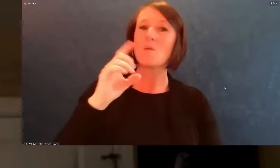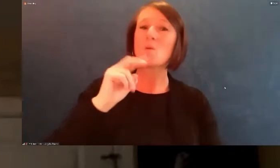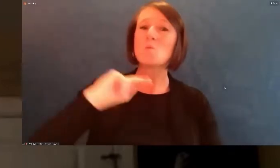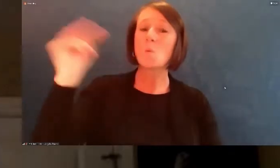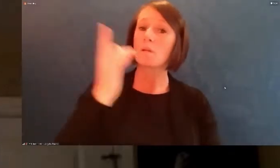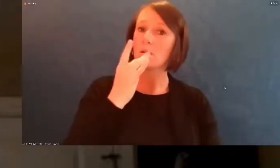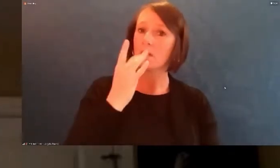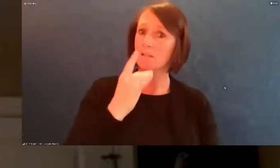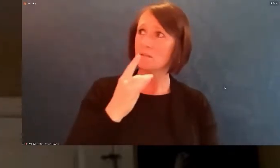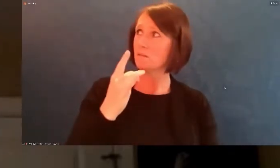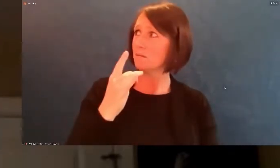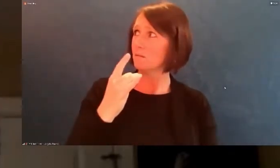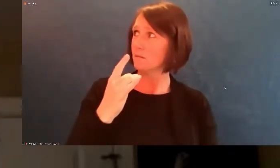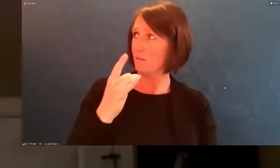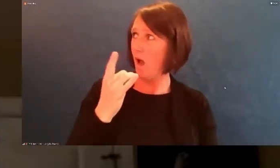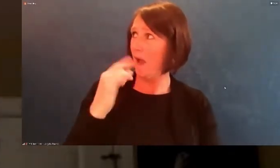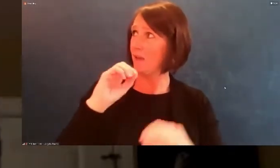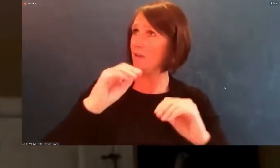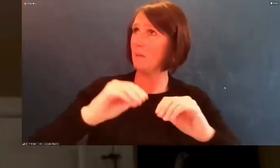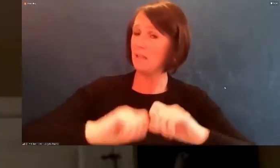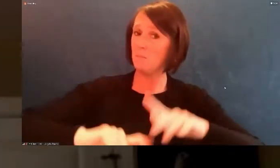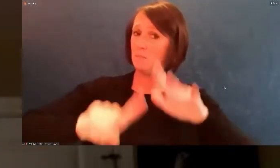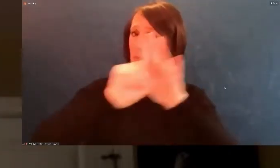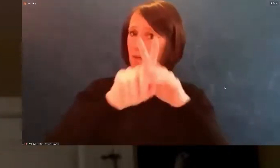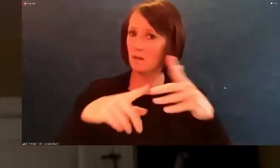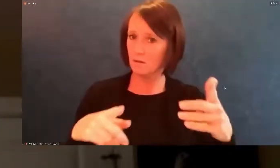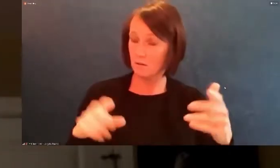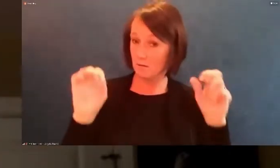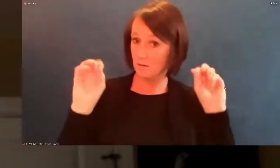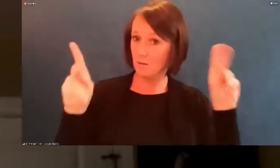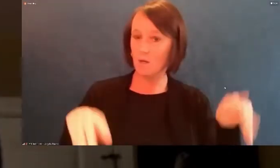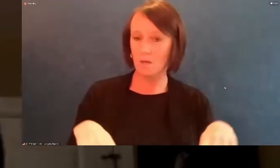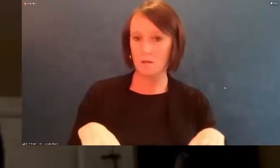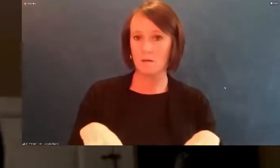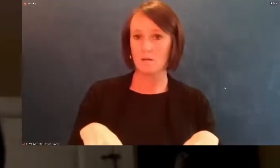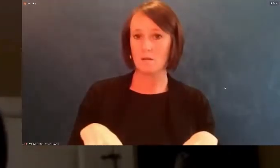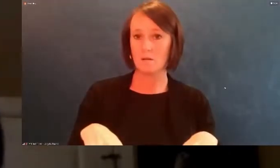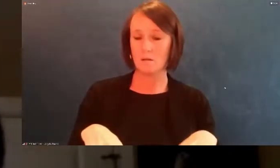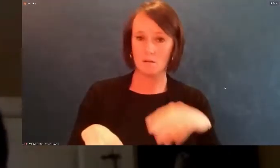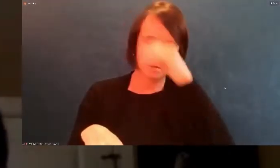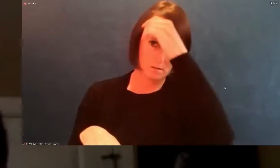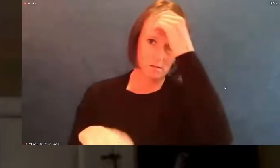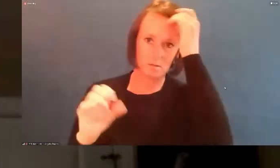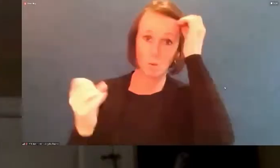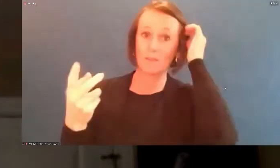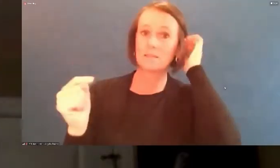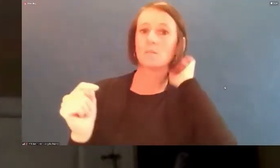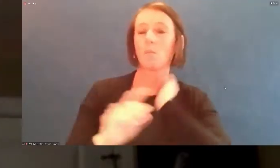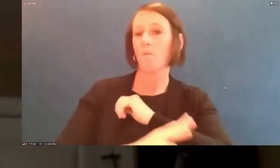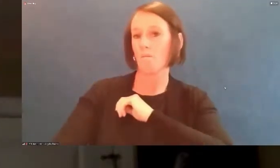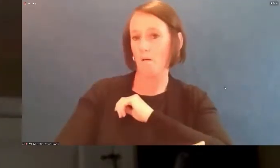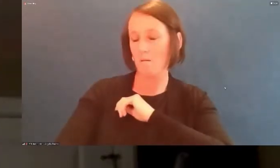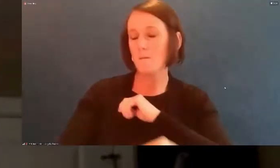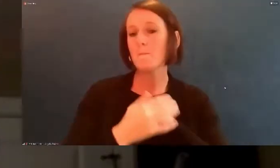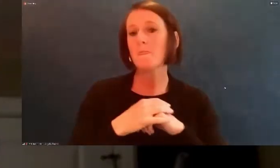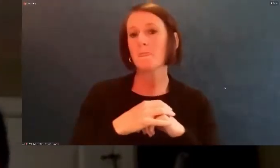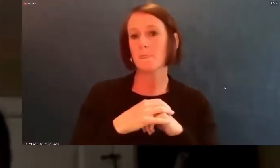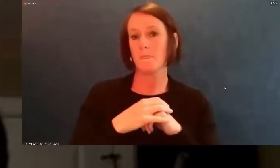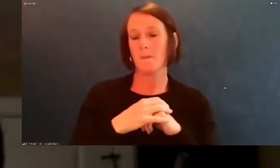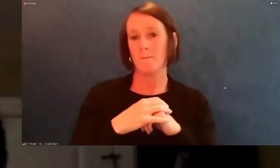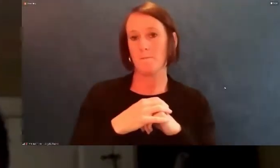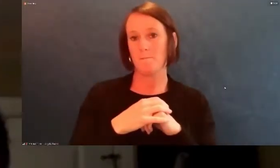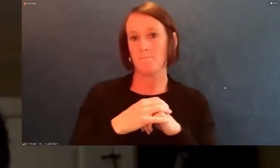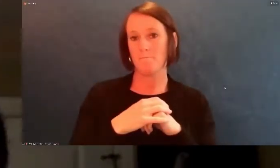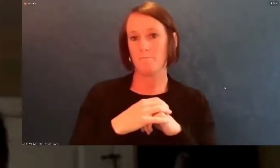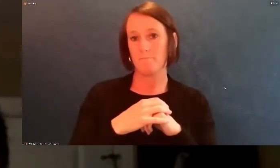right." I said, "I do." She says, "Okay, let's hear it." I said, "Okay." I said, "So now it's September, right? This is when the